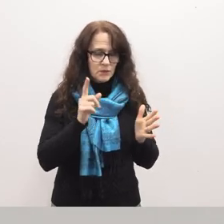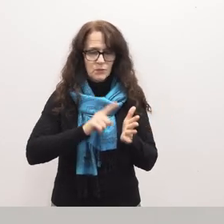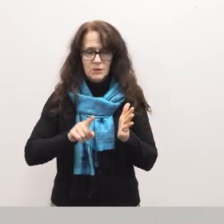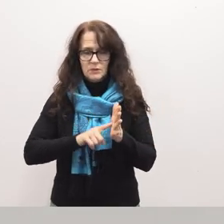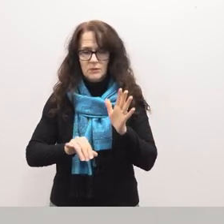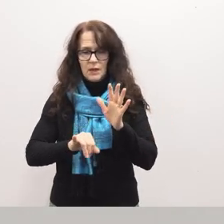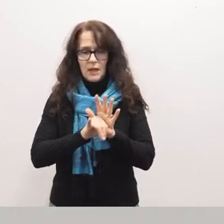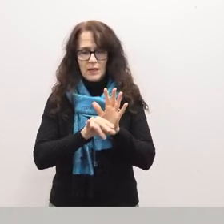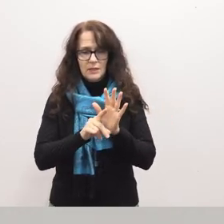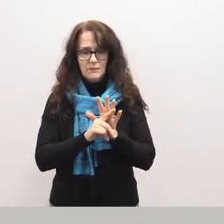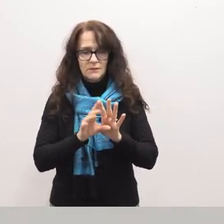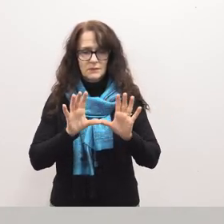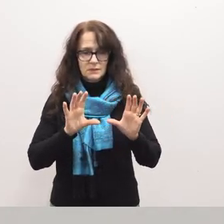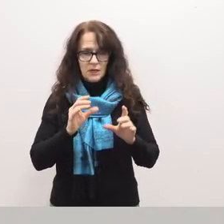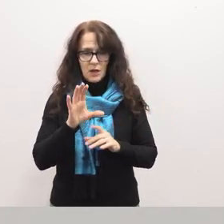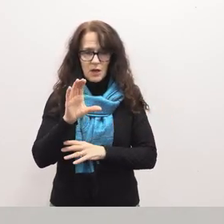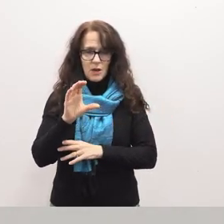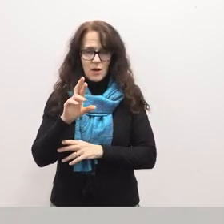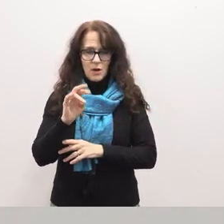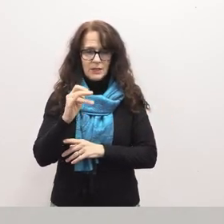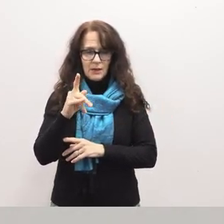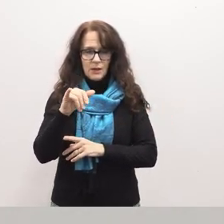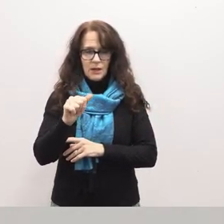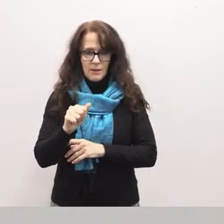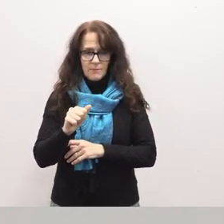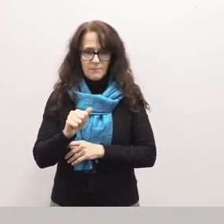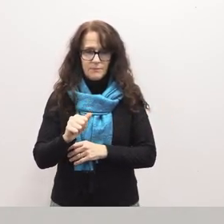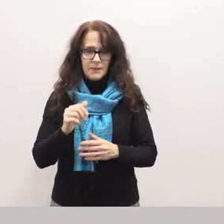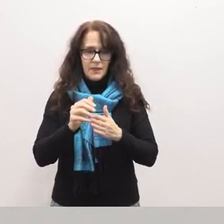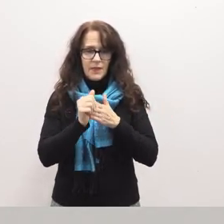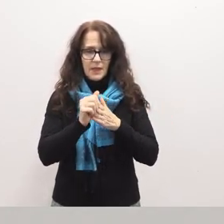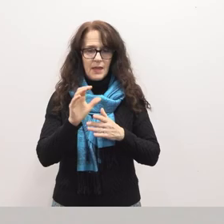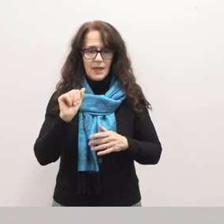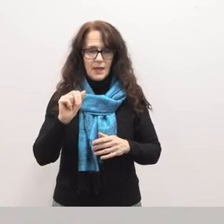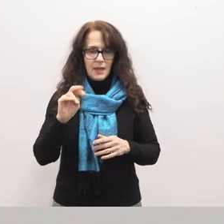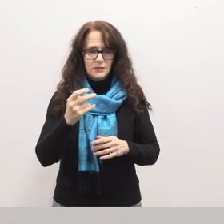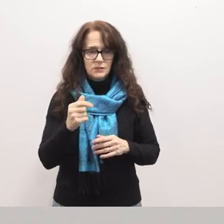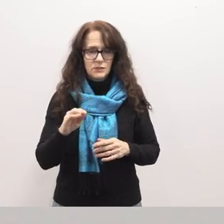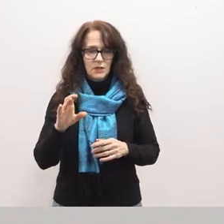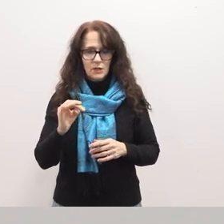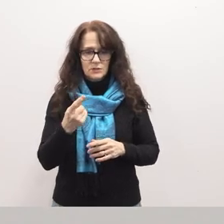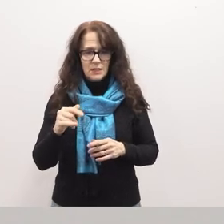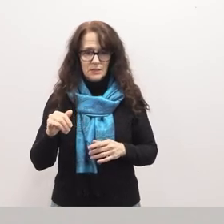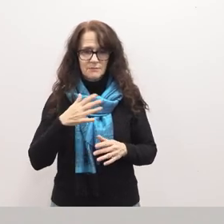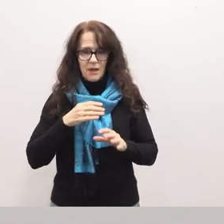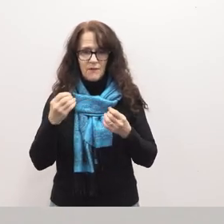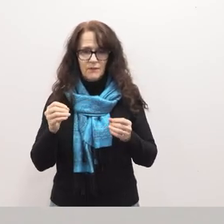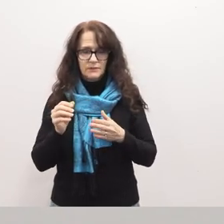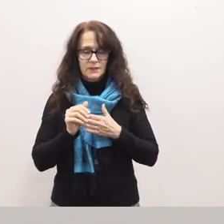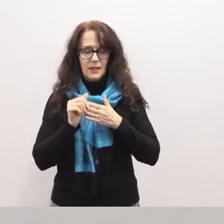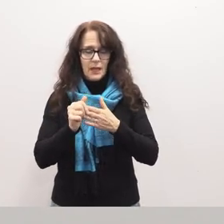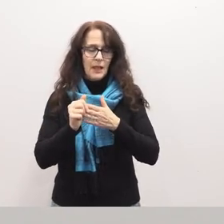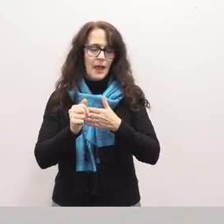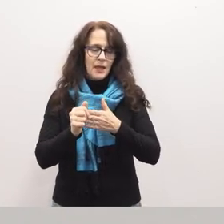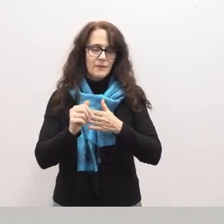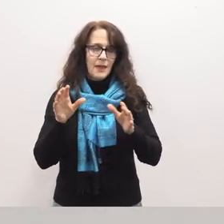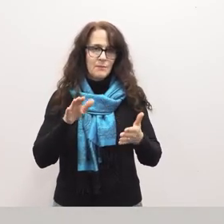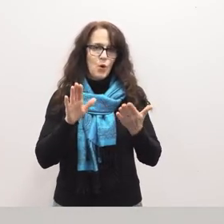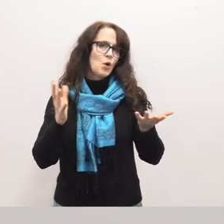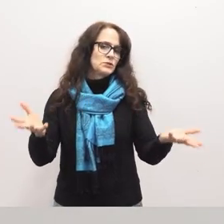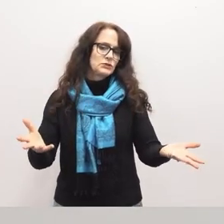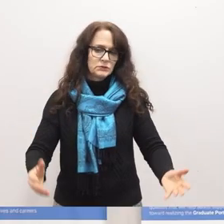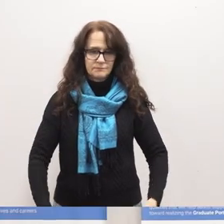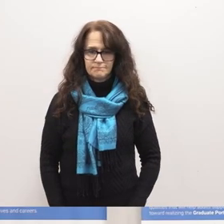identify this criteria. So thank you to the collaboration and the leadership of Angie Gonzalez in my office that headed up that approach. Thank you.